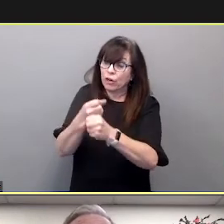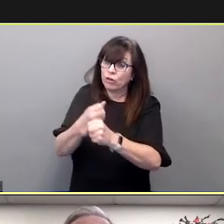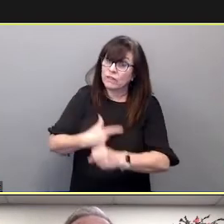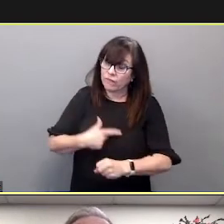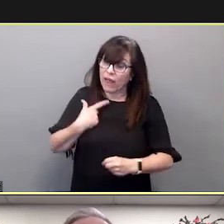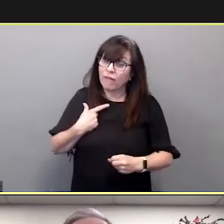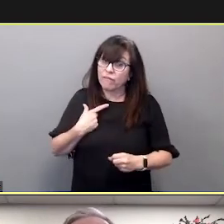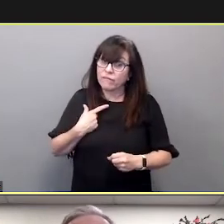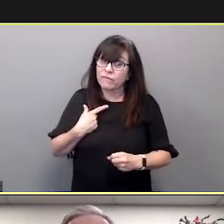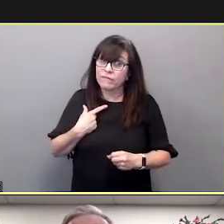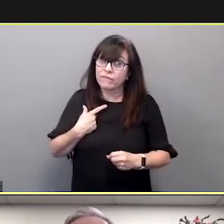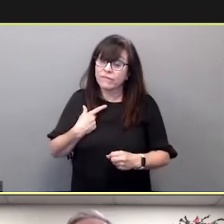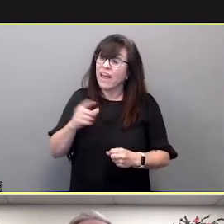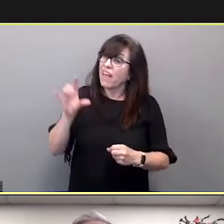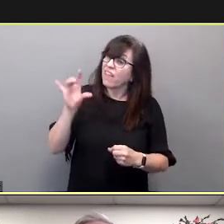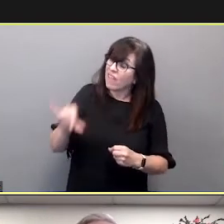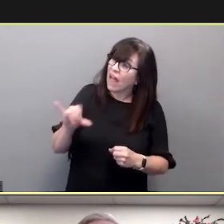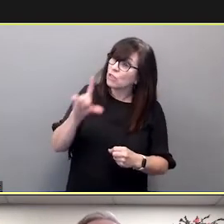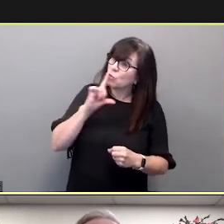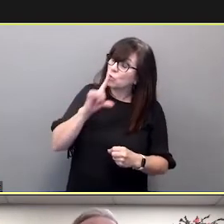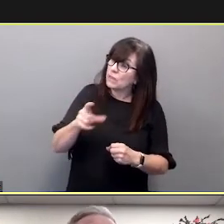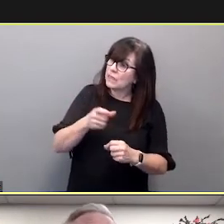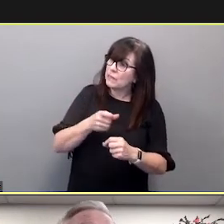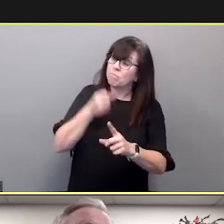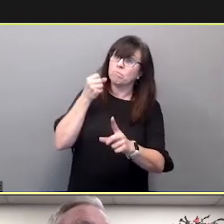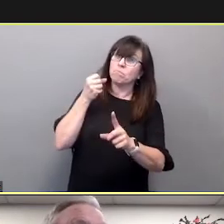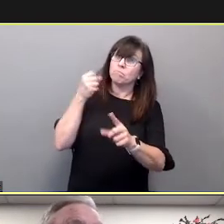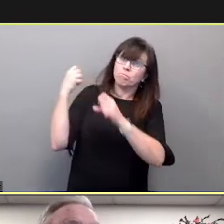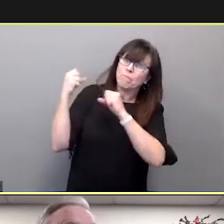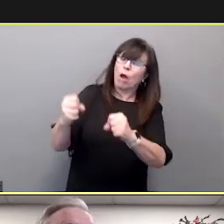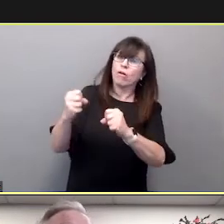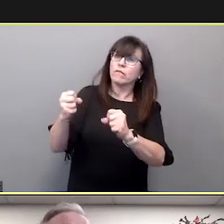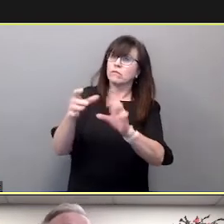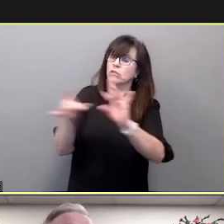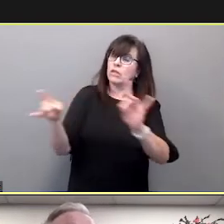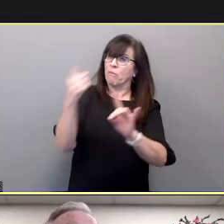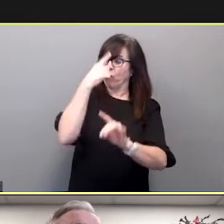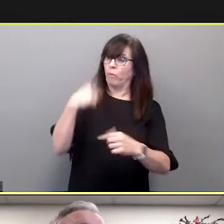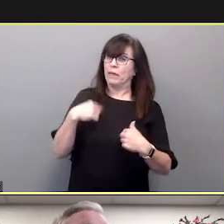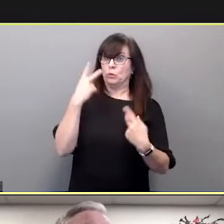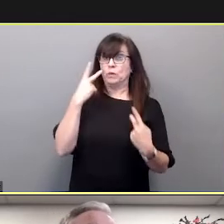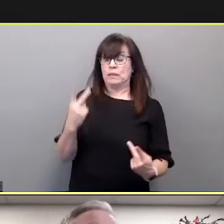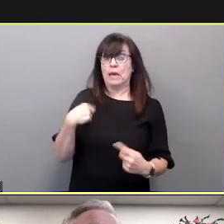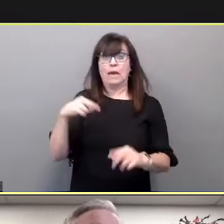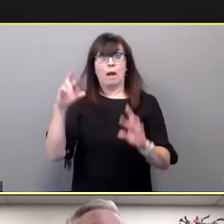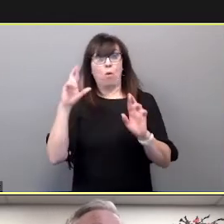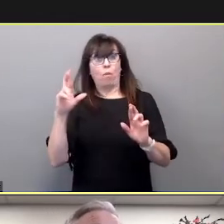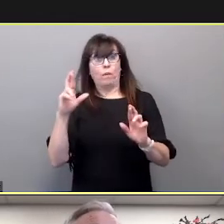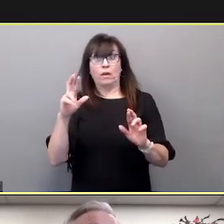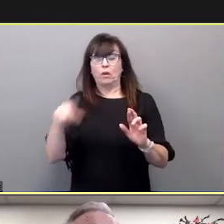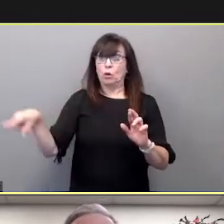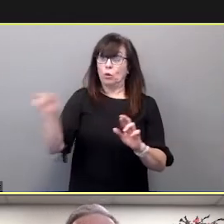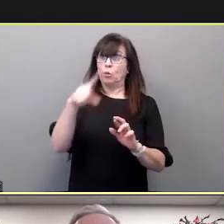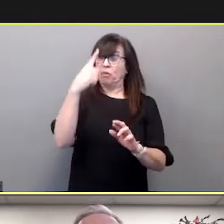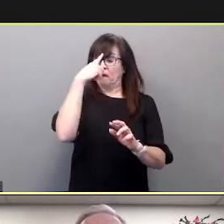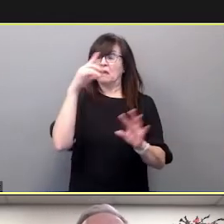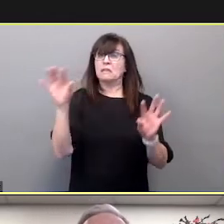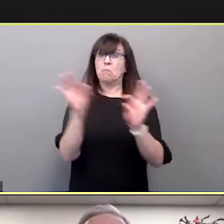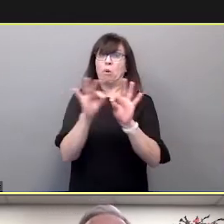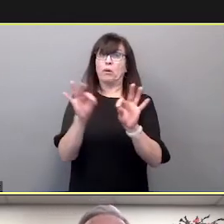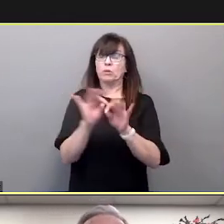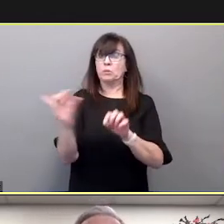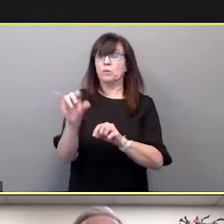life. And that's pretty compelling to me. And I'm hoping it will be compelling to others. Again, there are